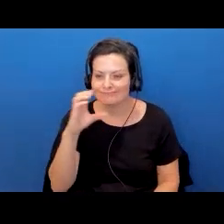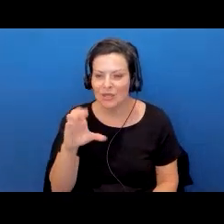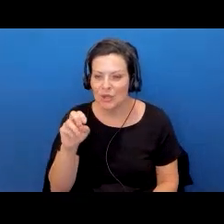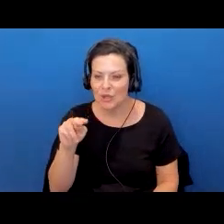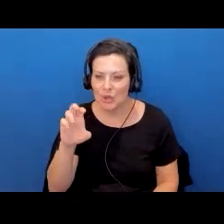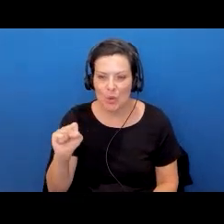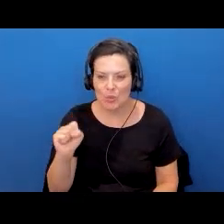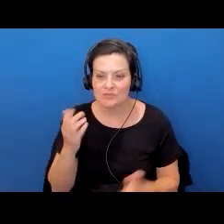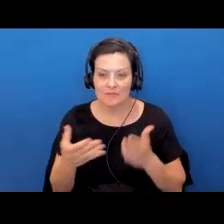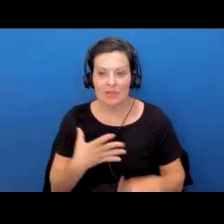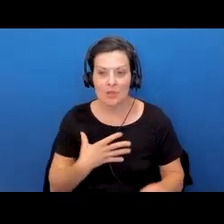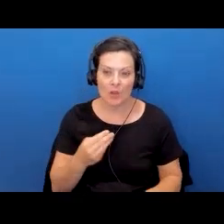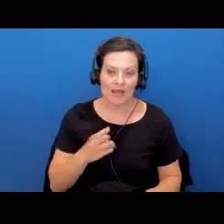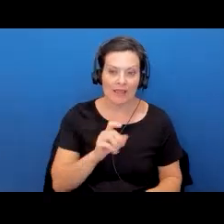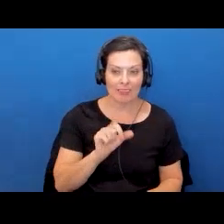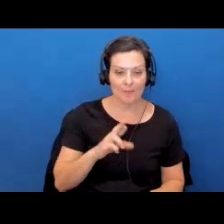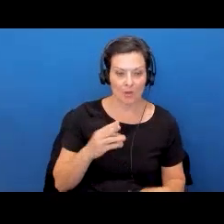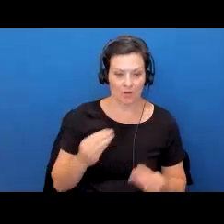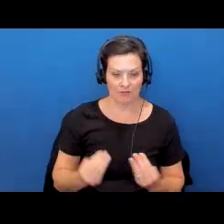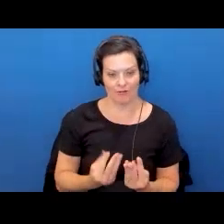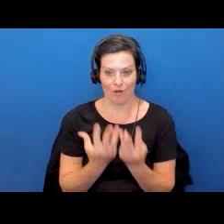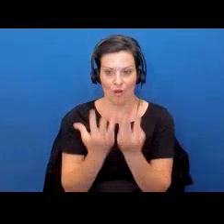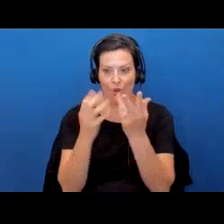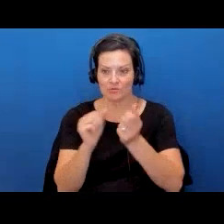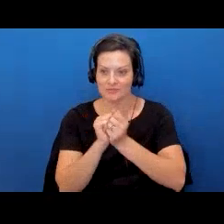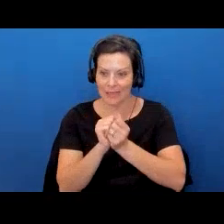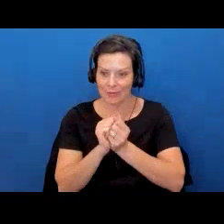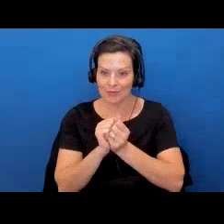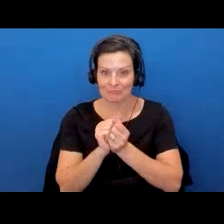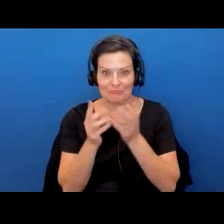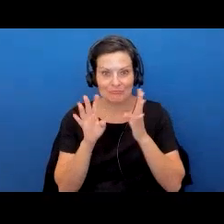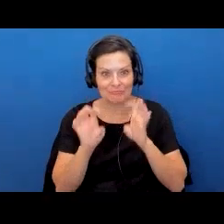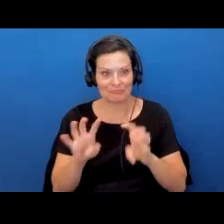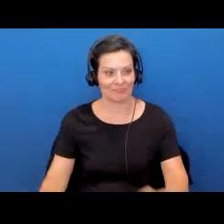that white bark and limber are growing together. Who knows?